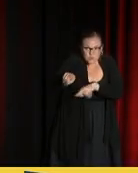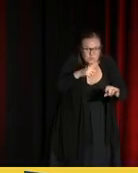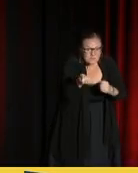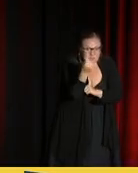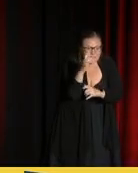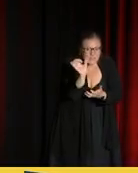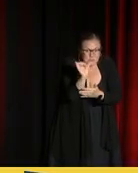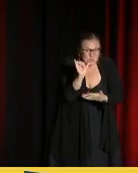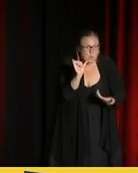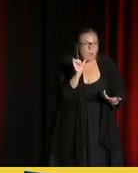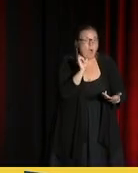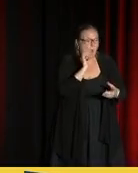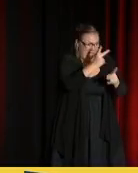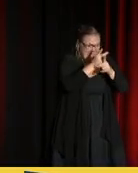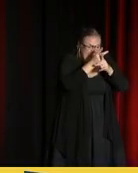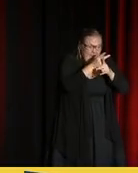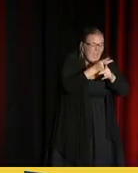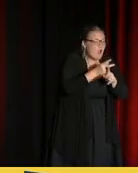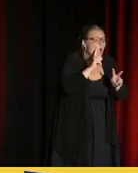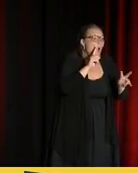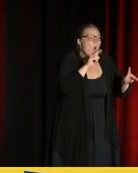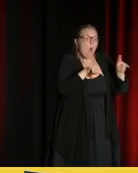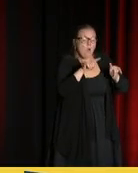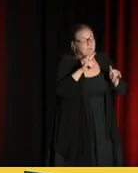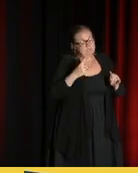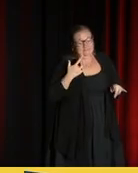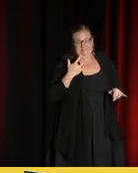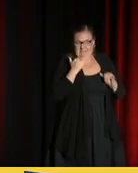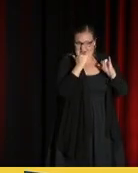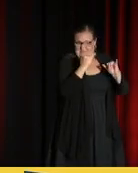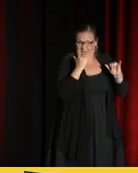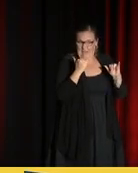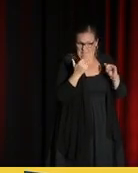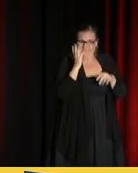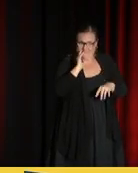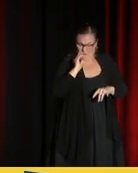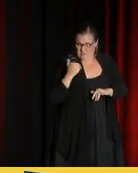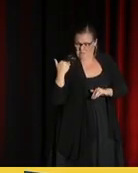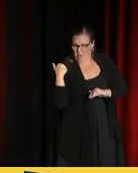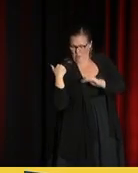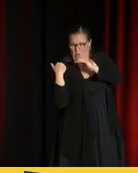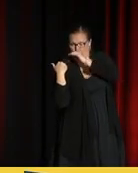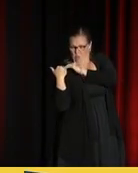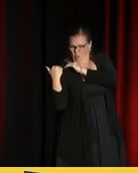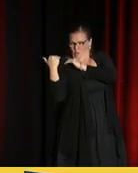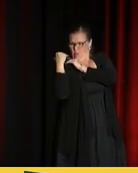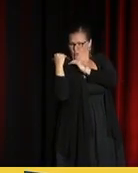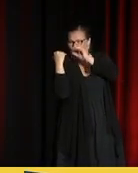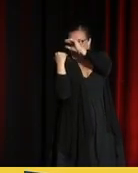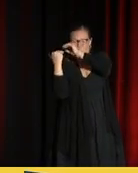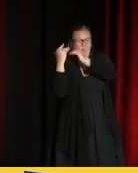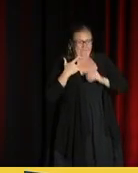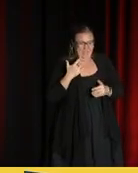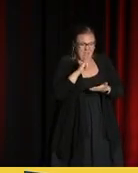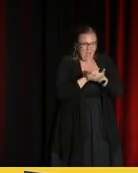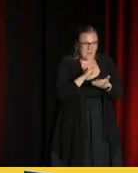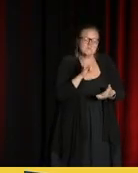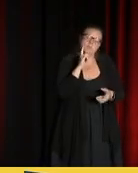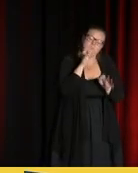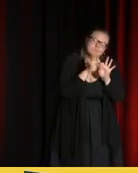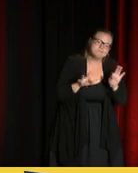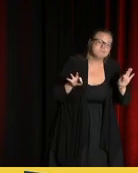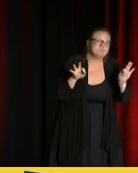that, and caregivers have felt that on behalf of your children in ways that most people will never know. Which is why this matters so